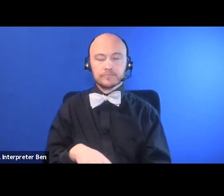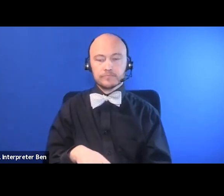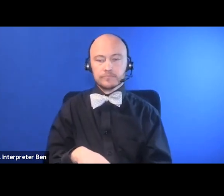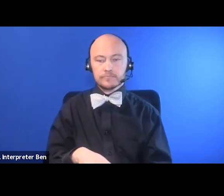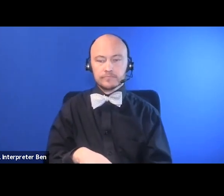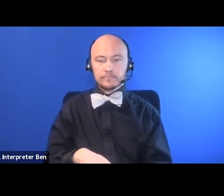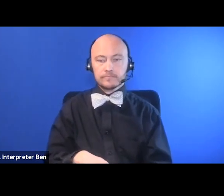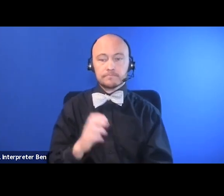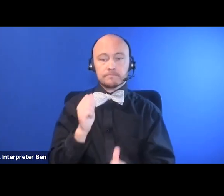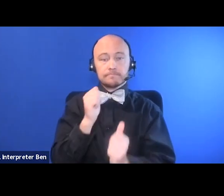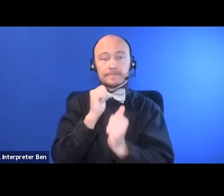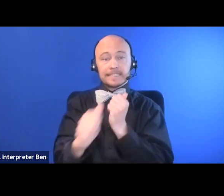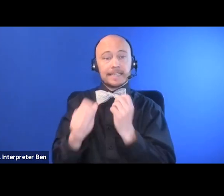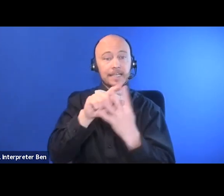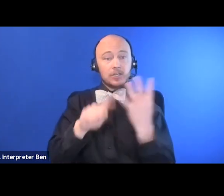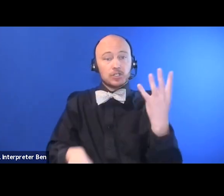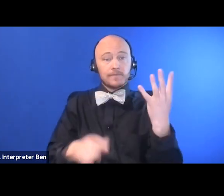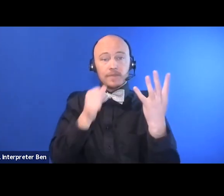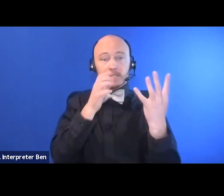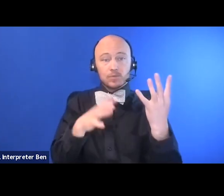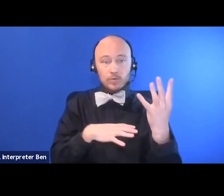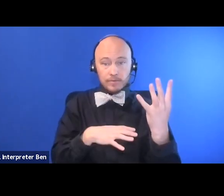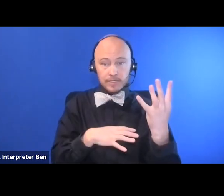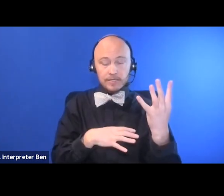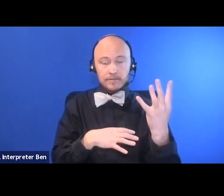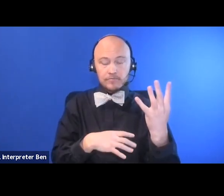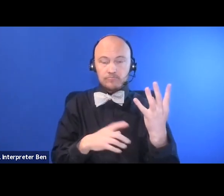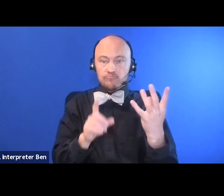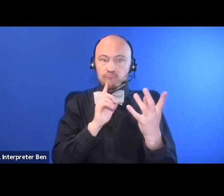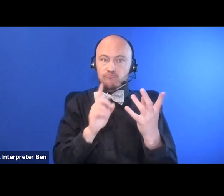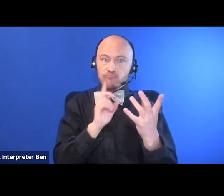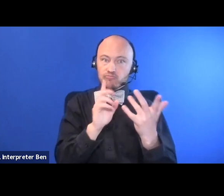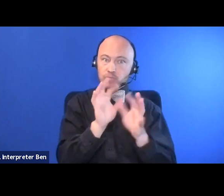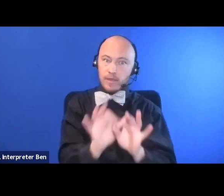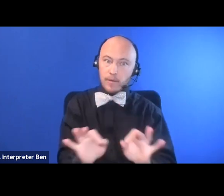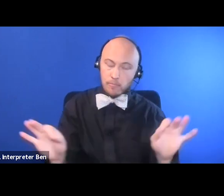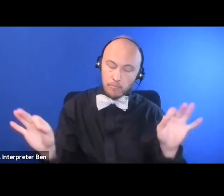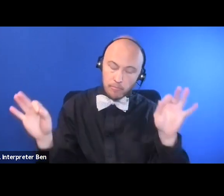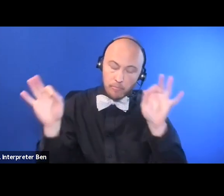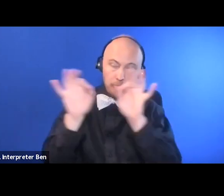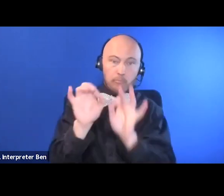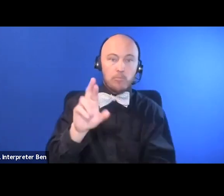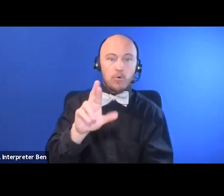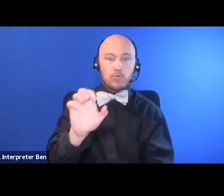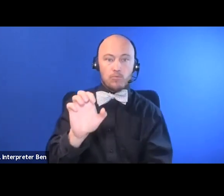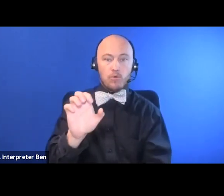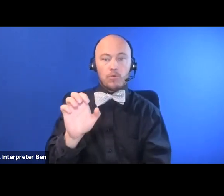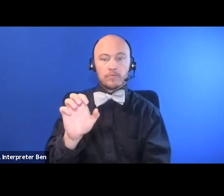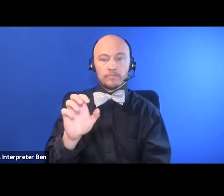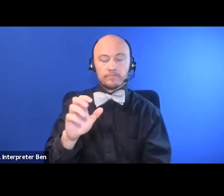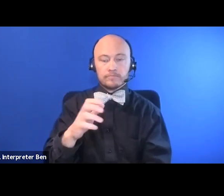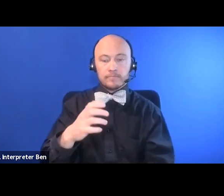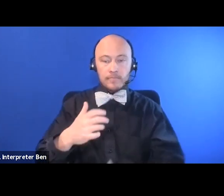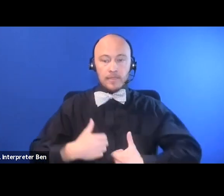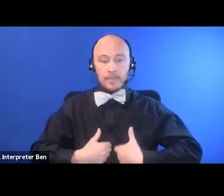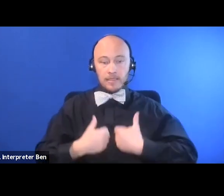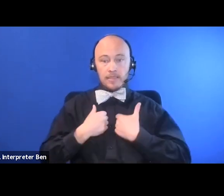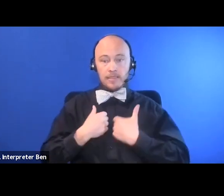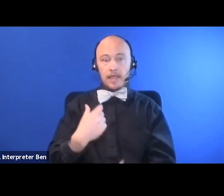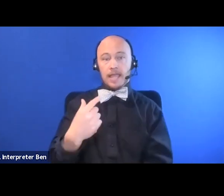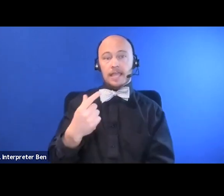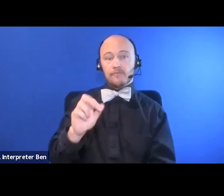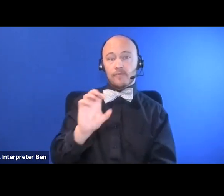Each of these women played a significant role in the life of a